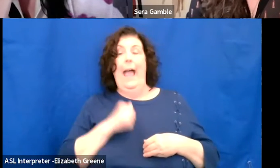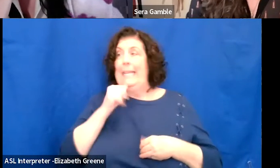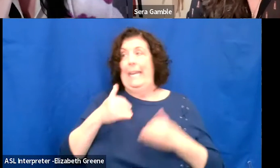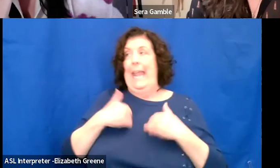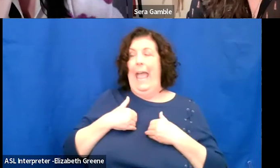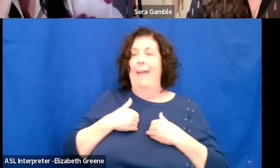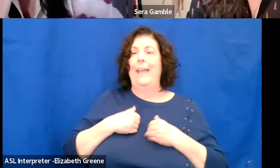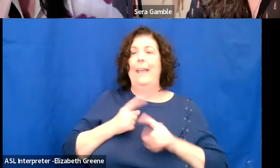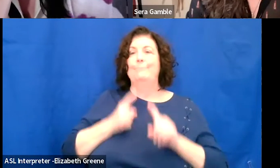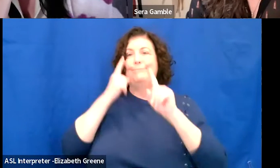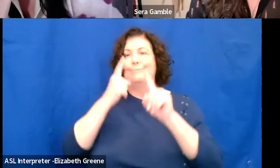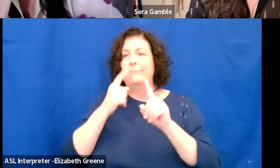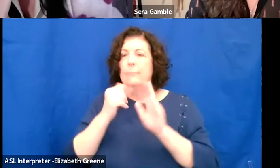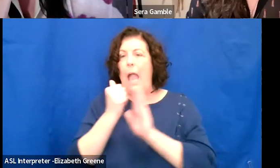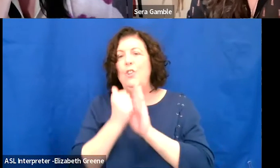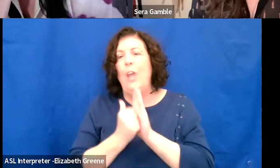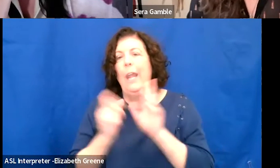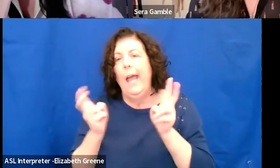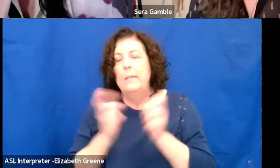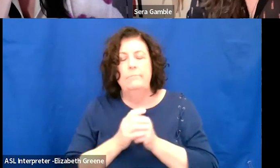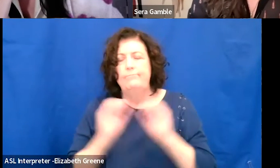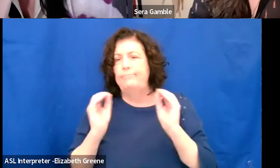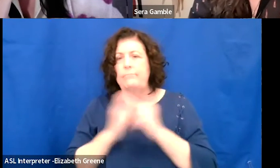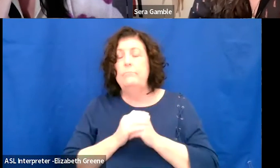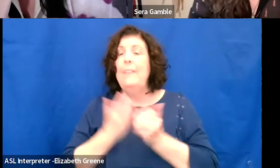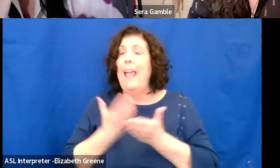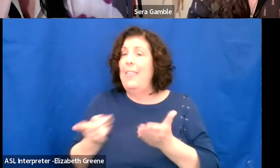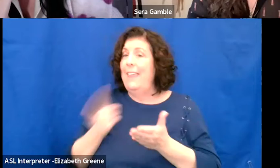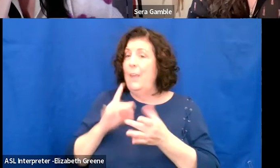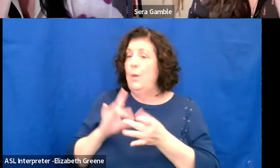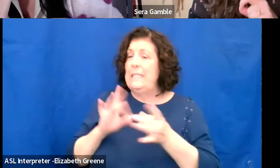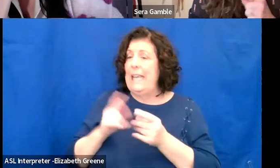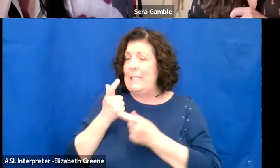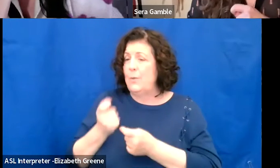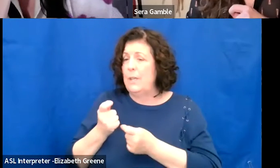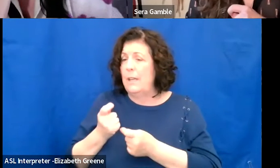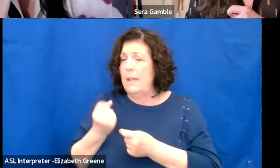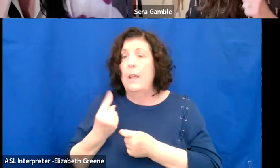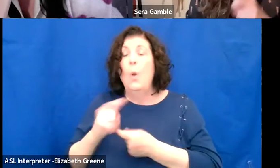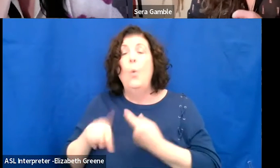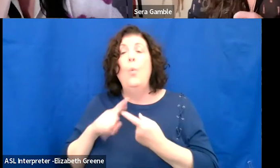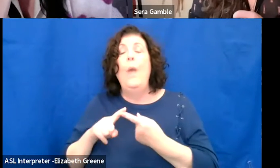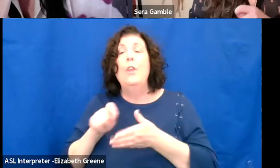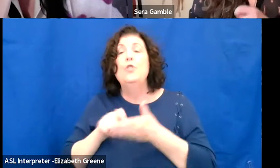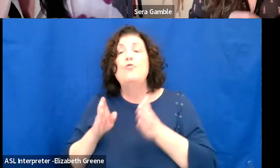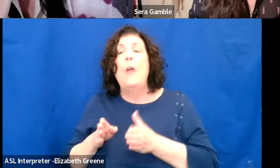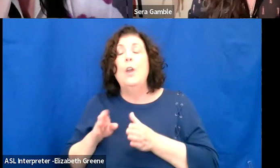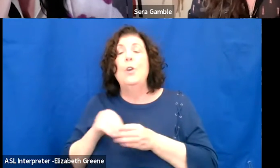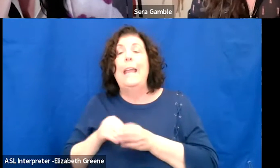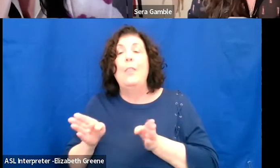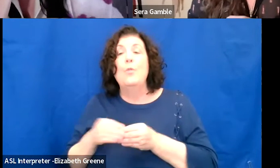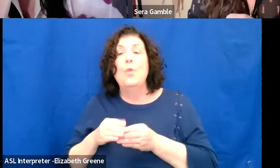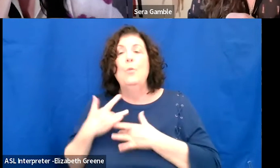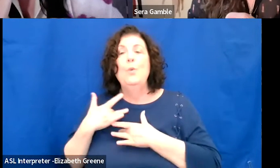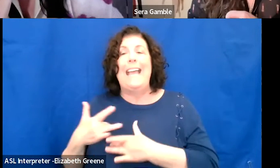but, I did, you know, and the thing you're saying is really interesting, because when there's a writer in the room who tends to disagree with me,